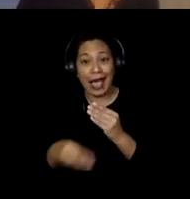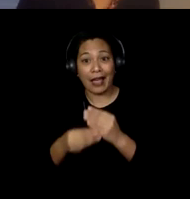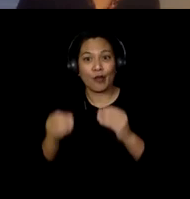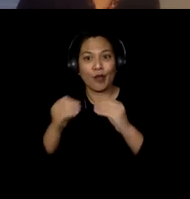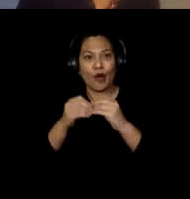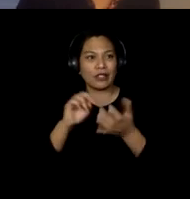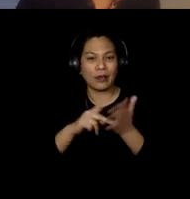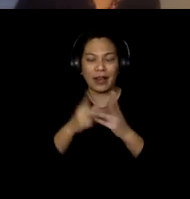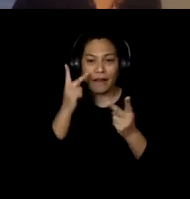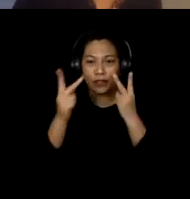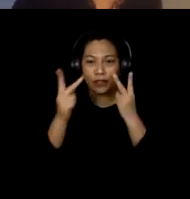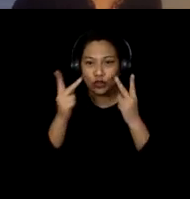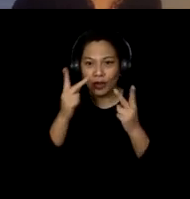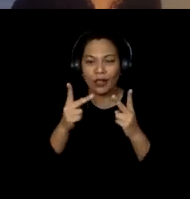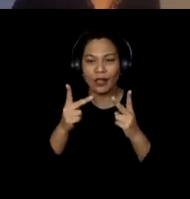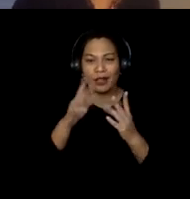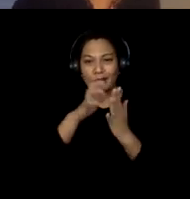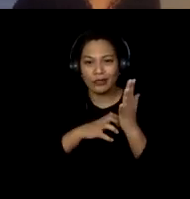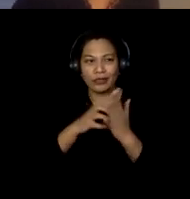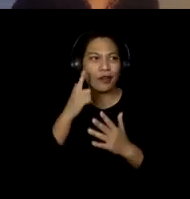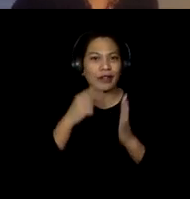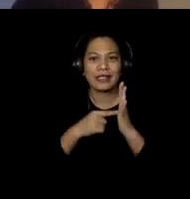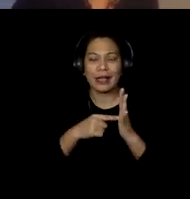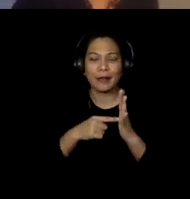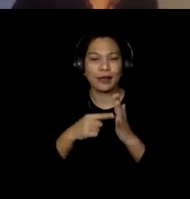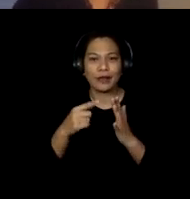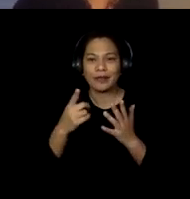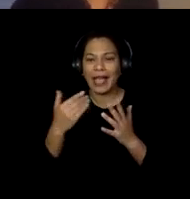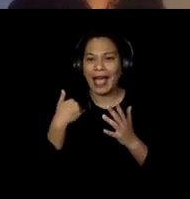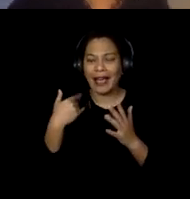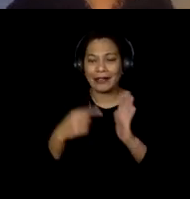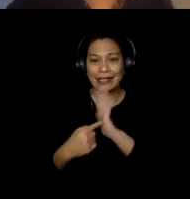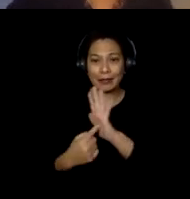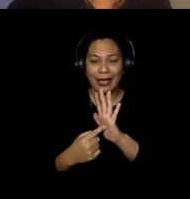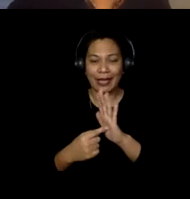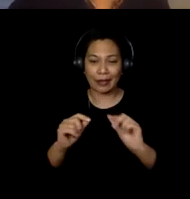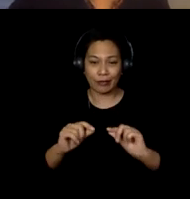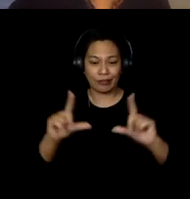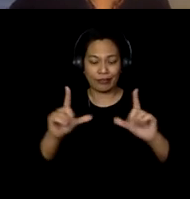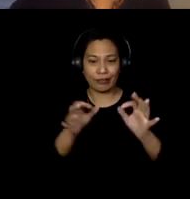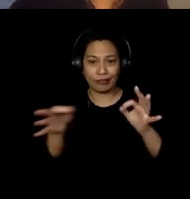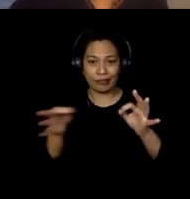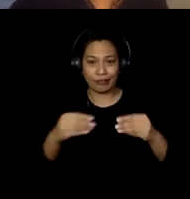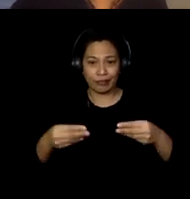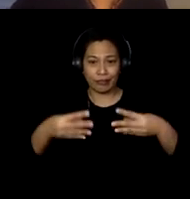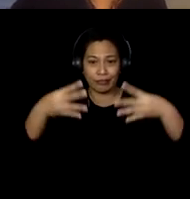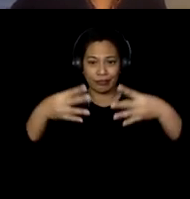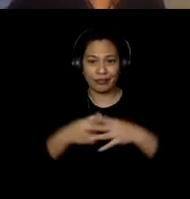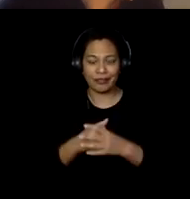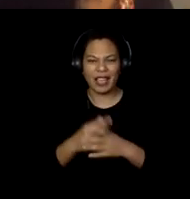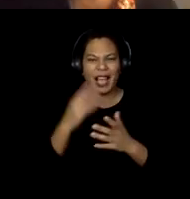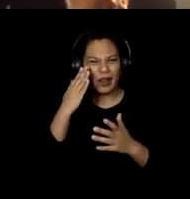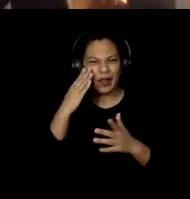interpretation. And so for example, there's Google Home devices now with displays. Now you've watched so much content